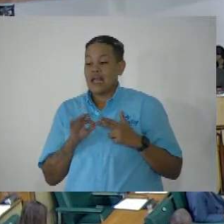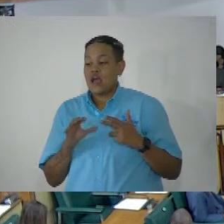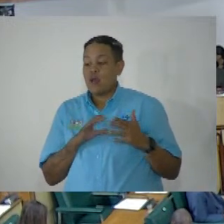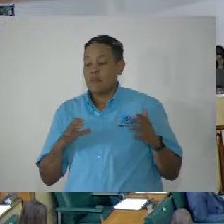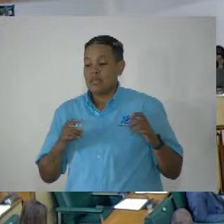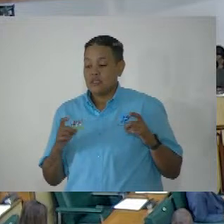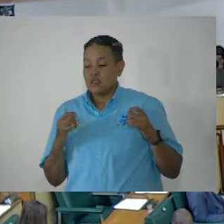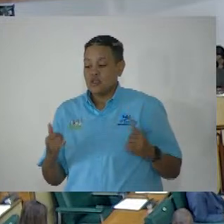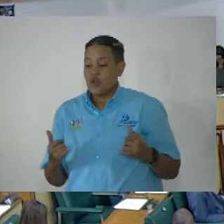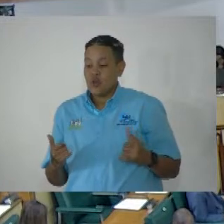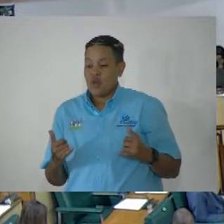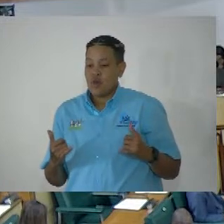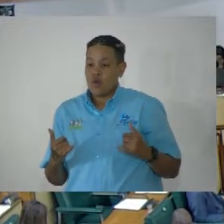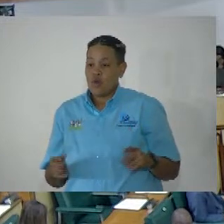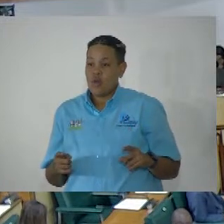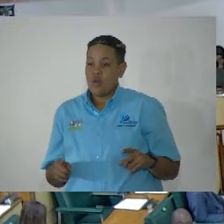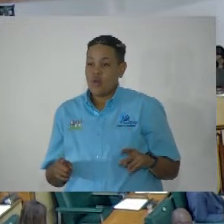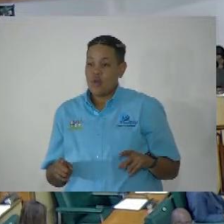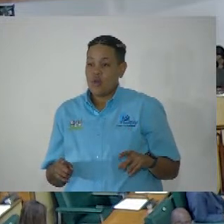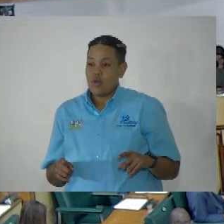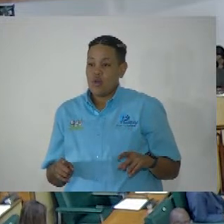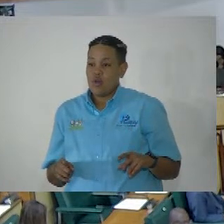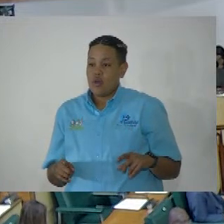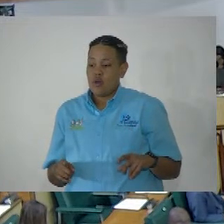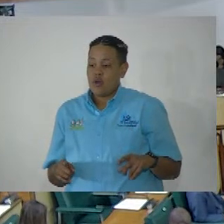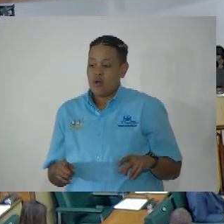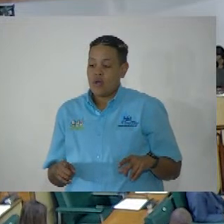Select Committee to review.